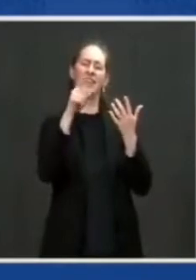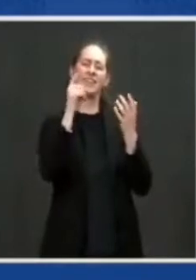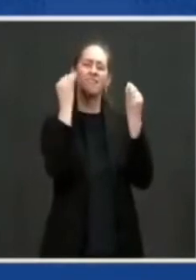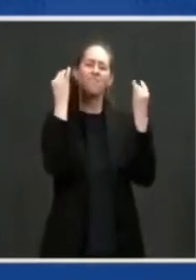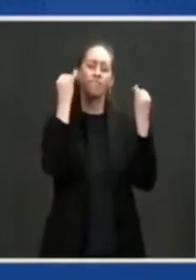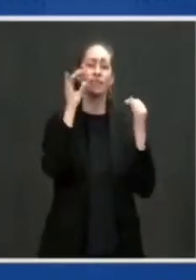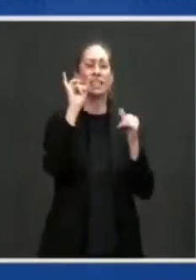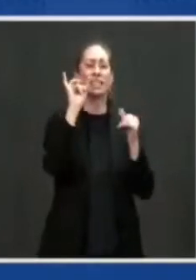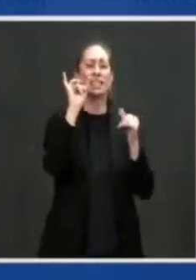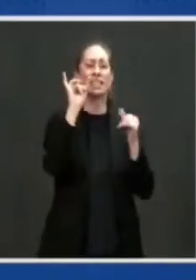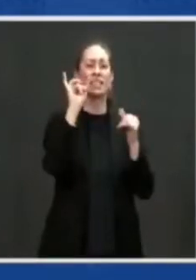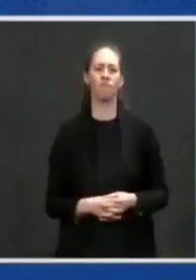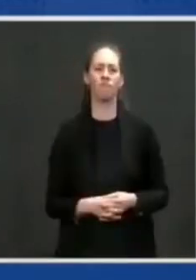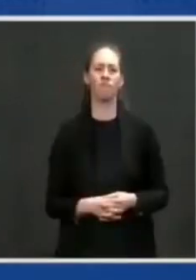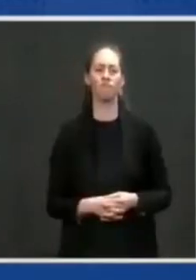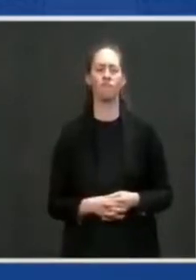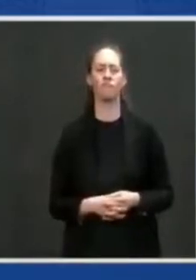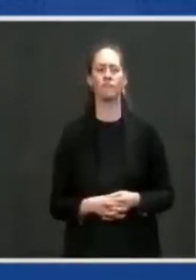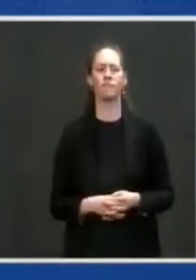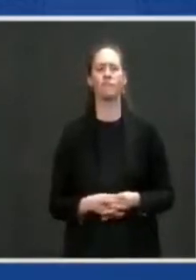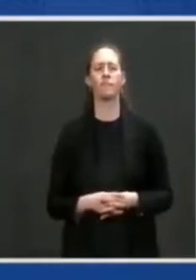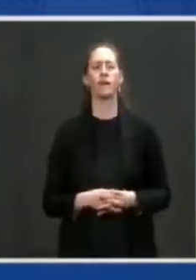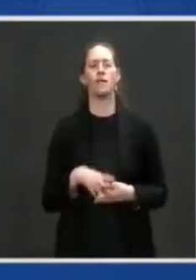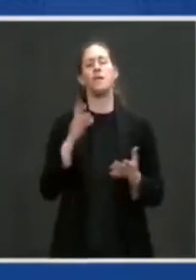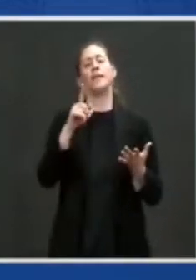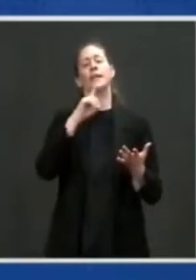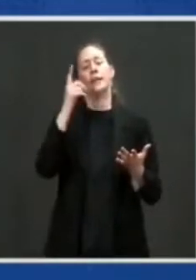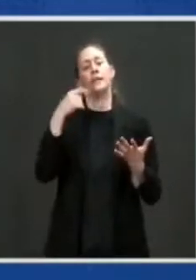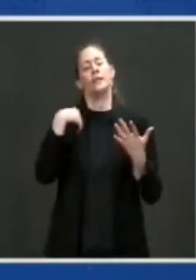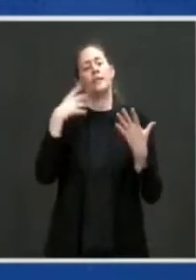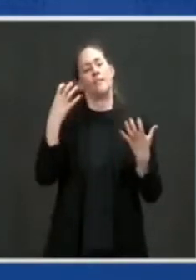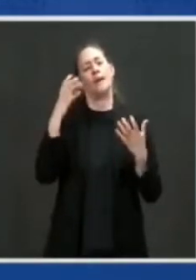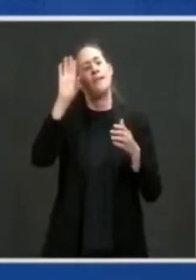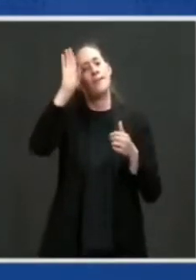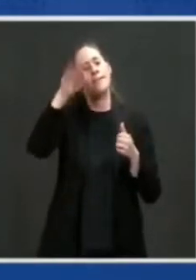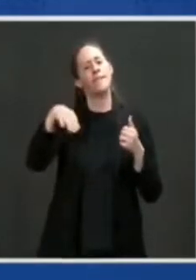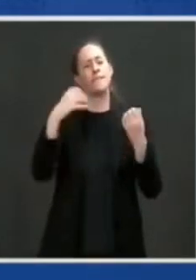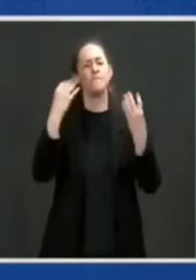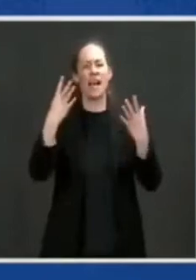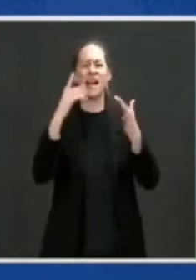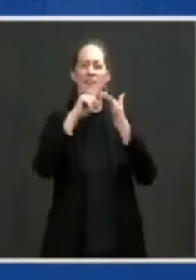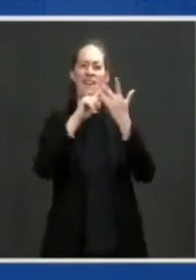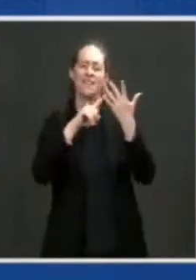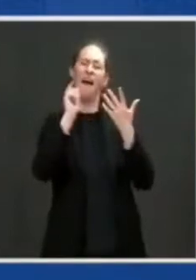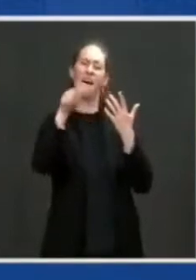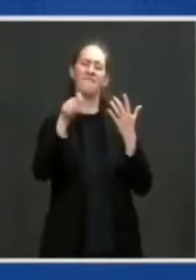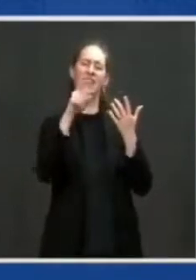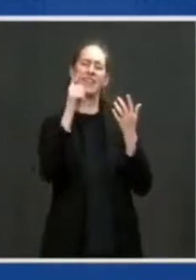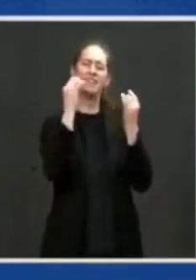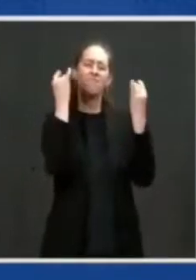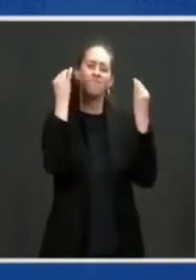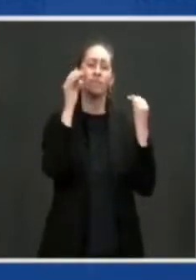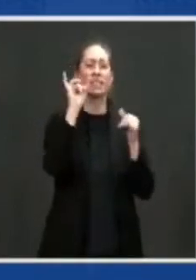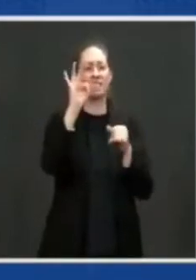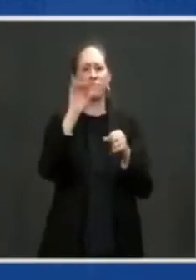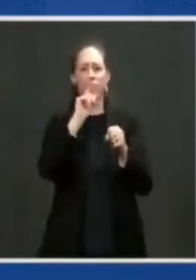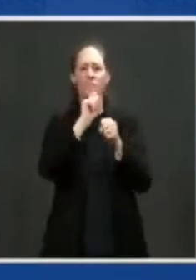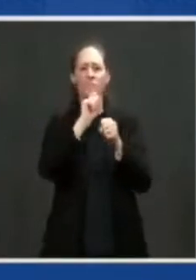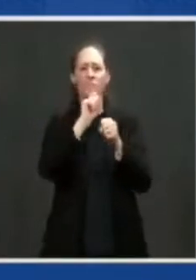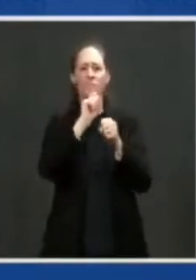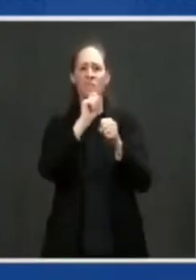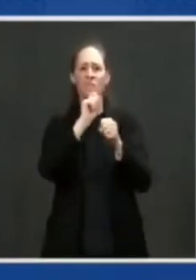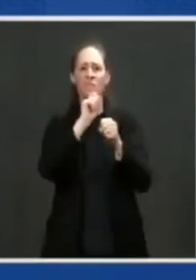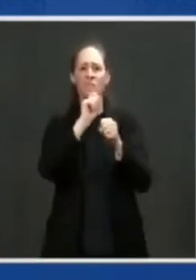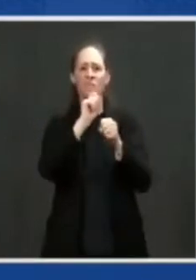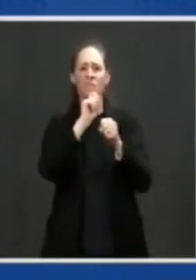is a consequence of the filibuster. And if we have to, if there's complete lockdown and chaos as a consequence of the filibuster,